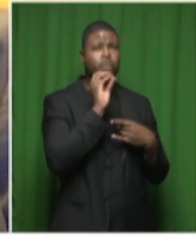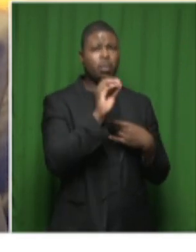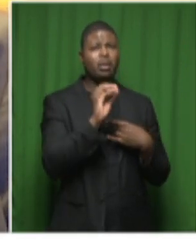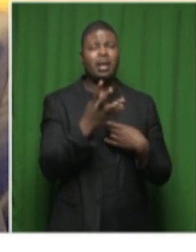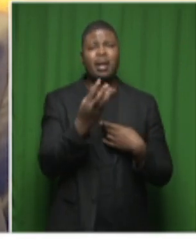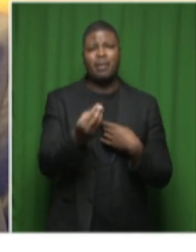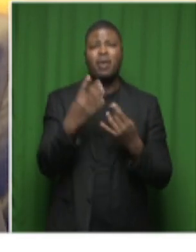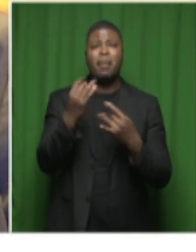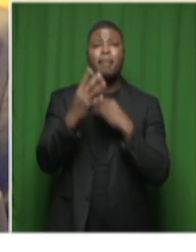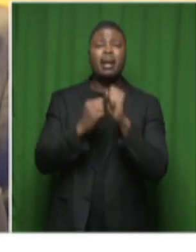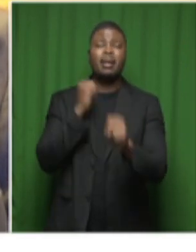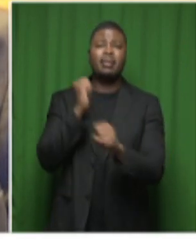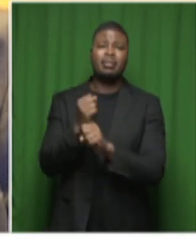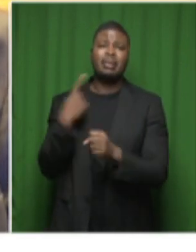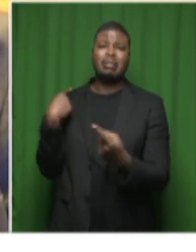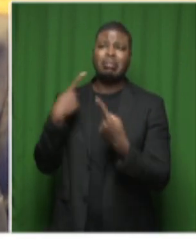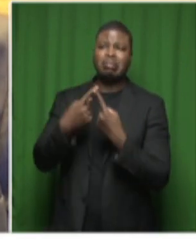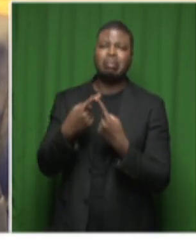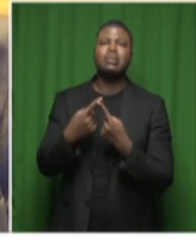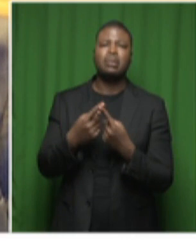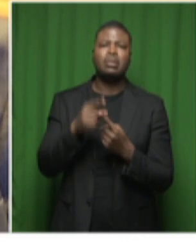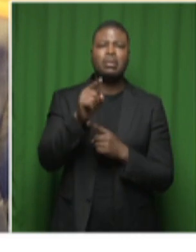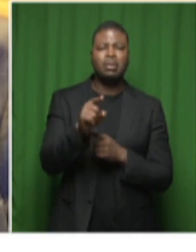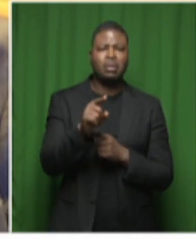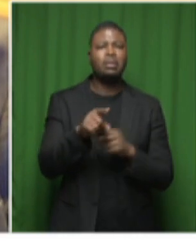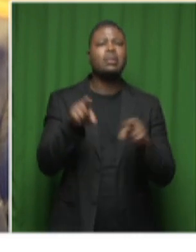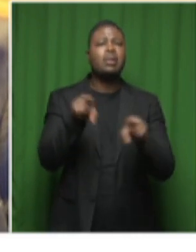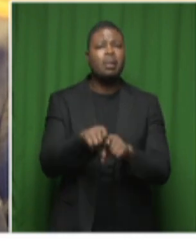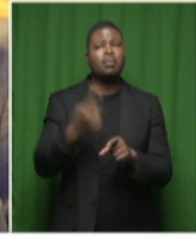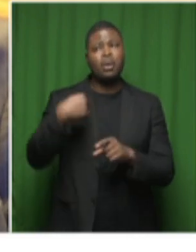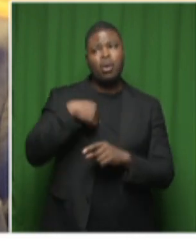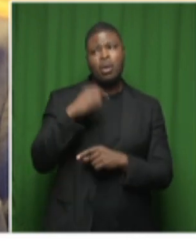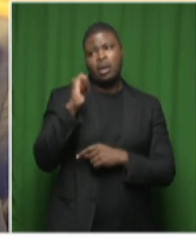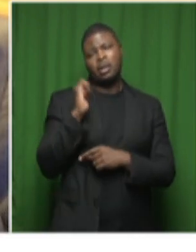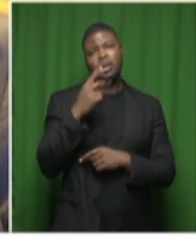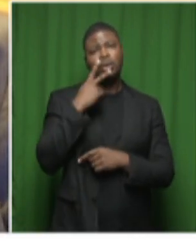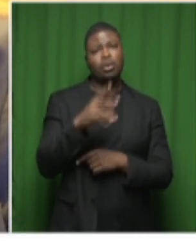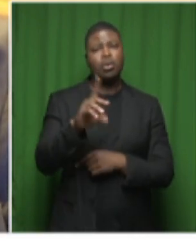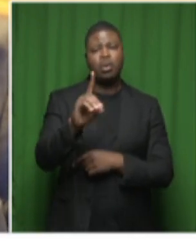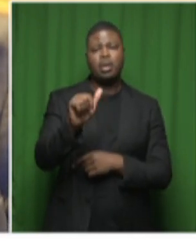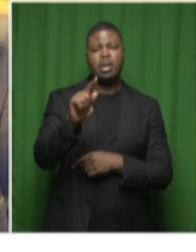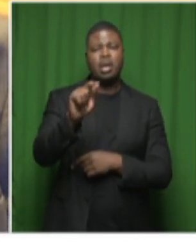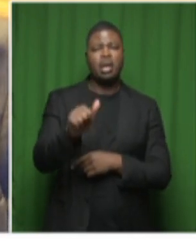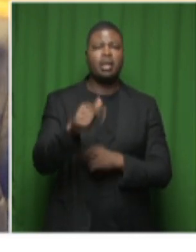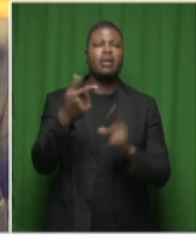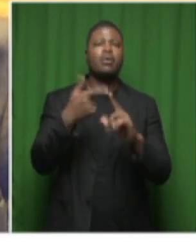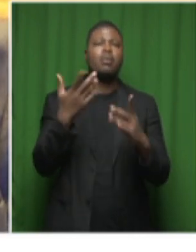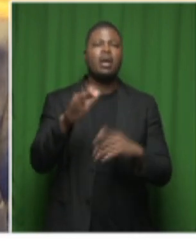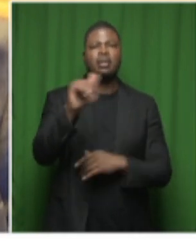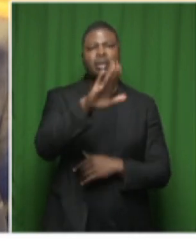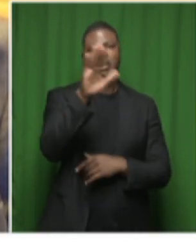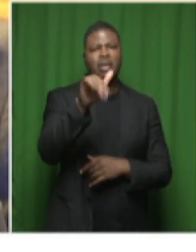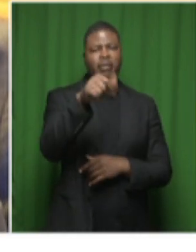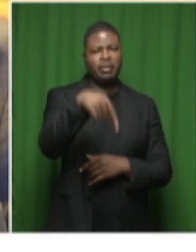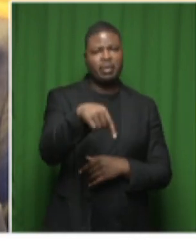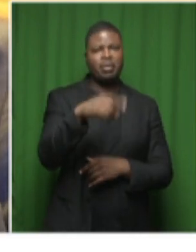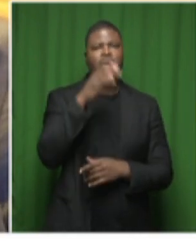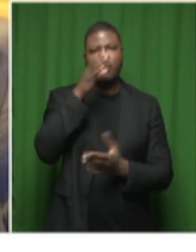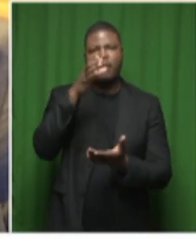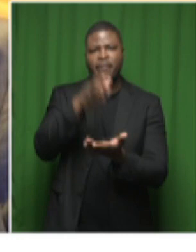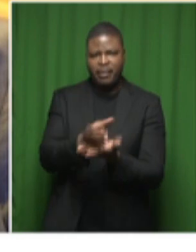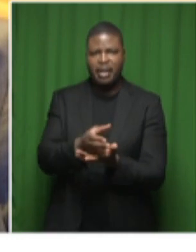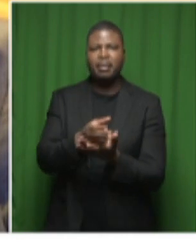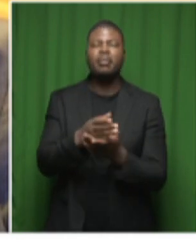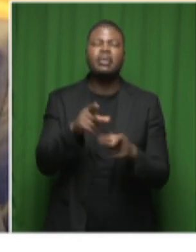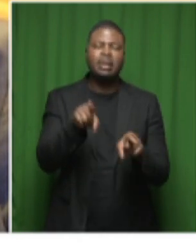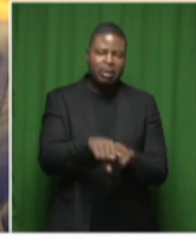years in the world. But we also saw data yesterday from South Africa, which actually confirms that the same